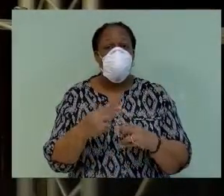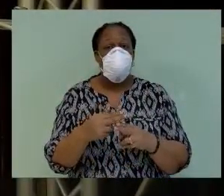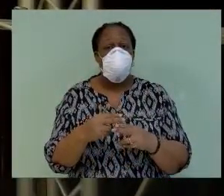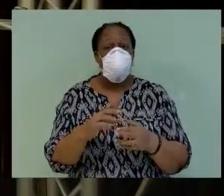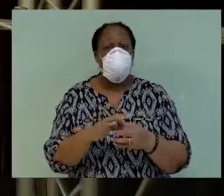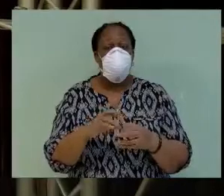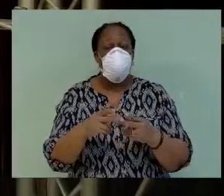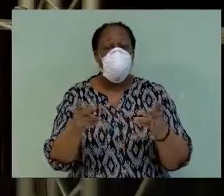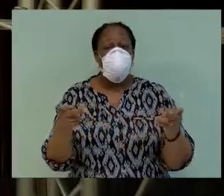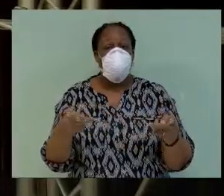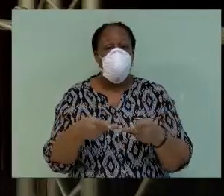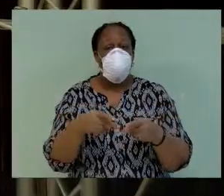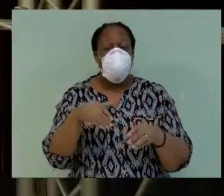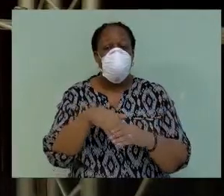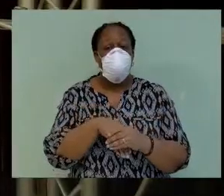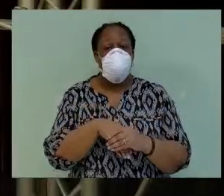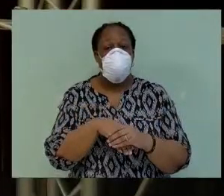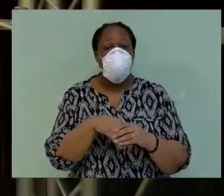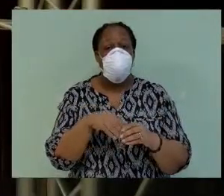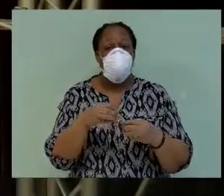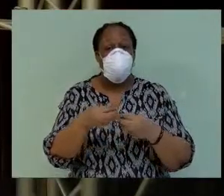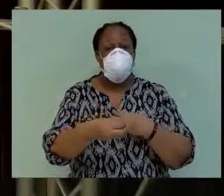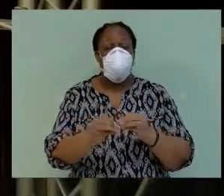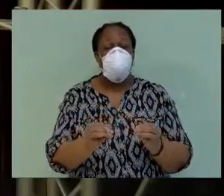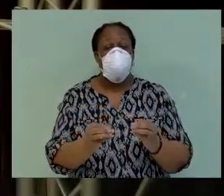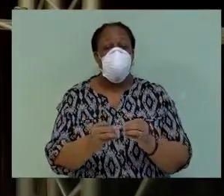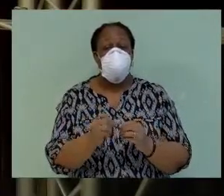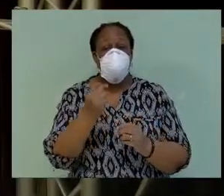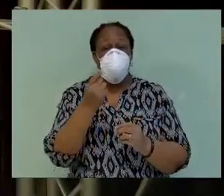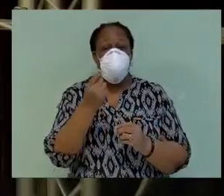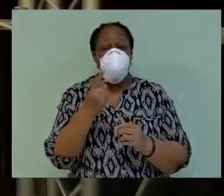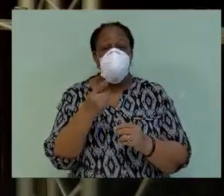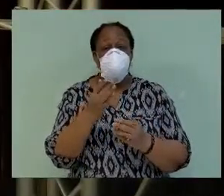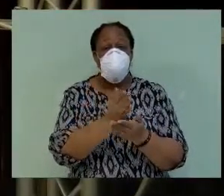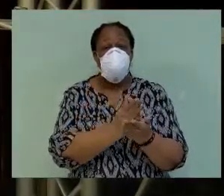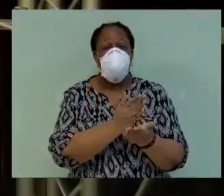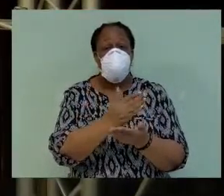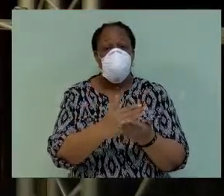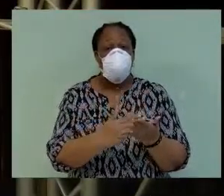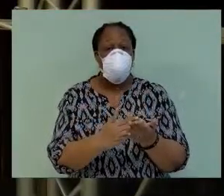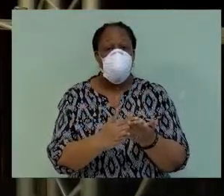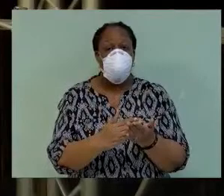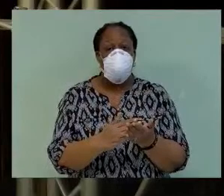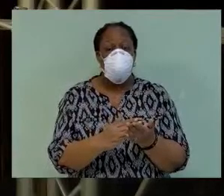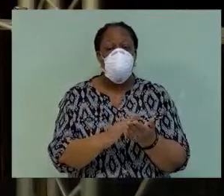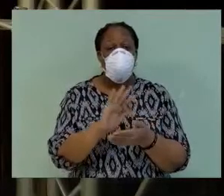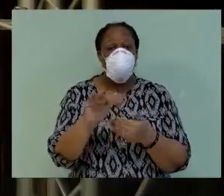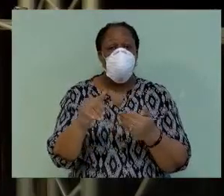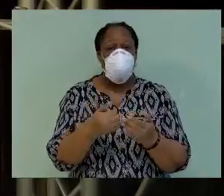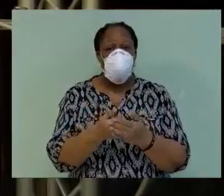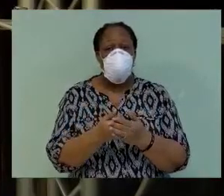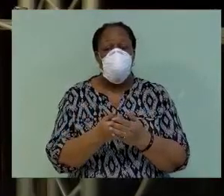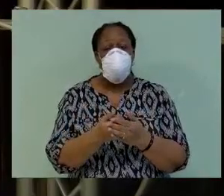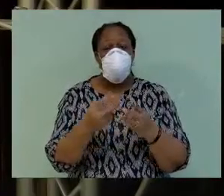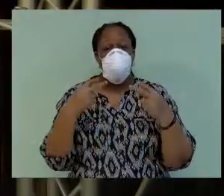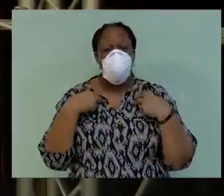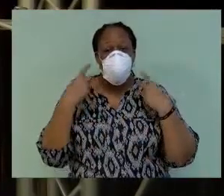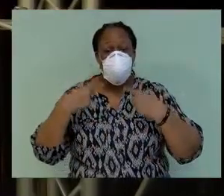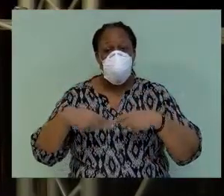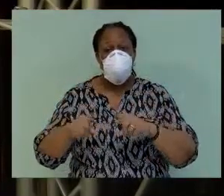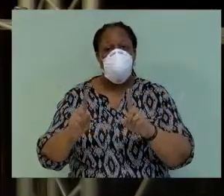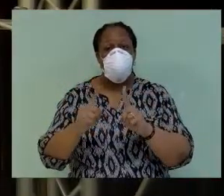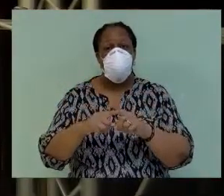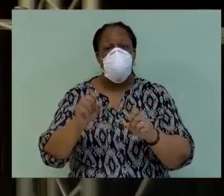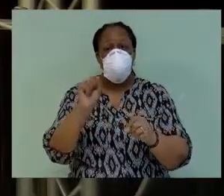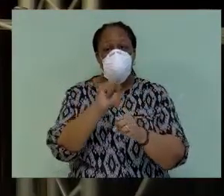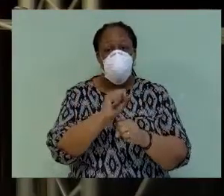and Parliament. All departments within the ministry have resumed duty, and all